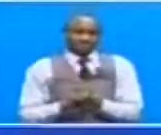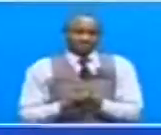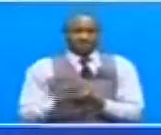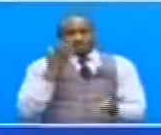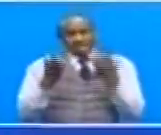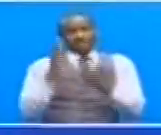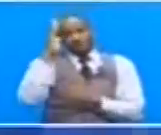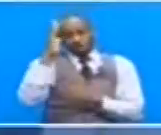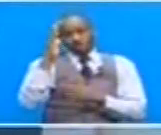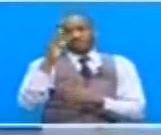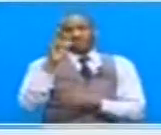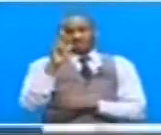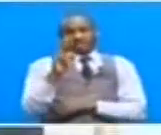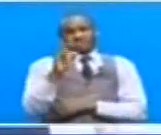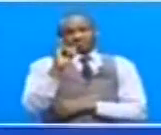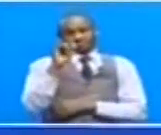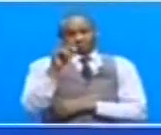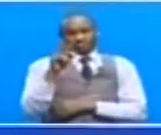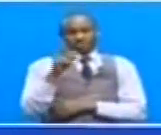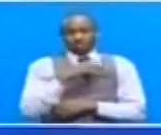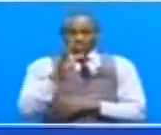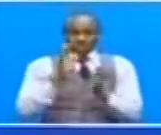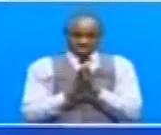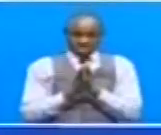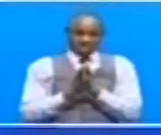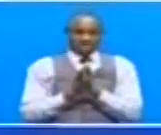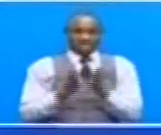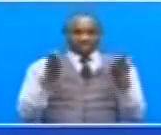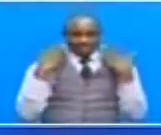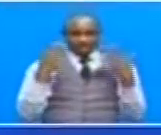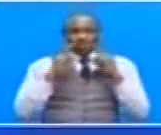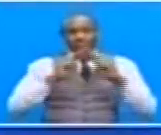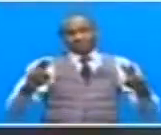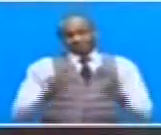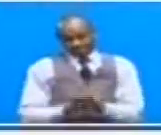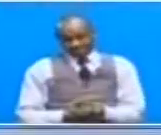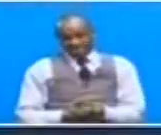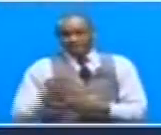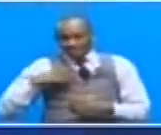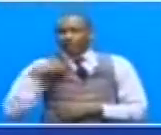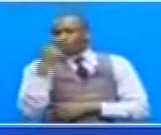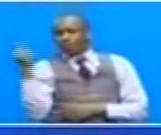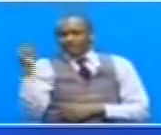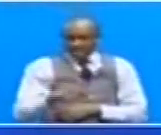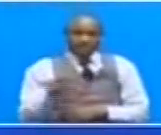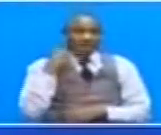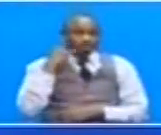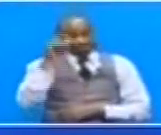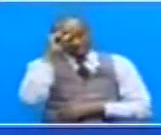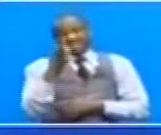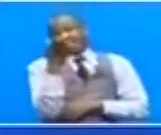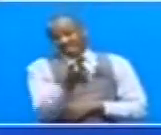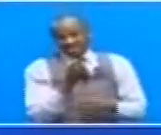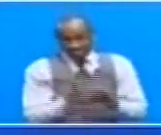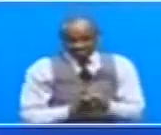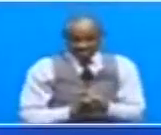May God rest his soul in eternal peace. Among the dignitaries were Nakuru Governor Kinuthia